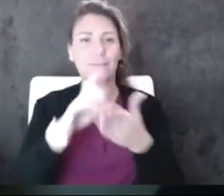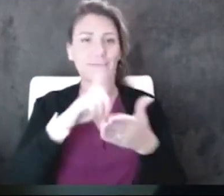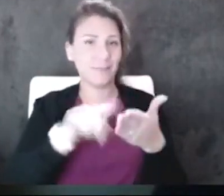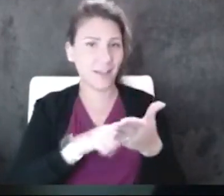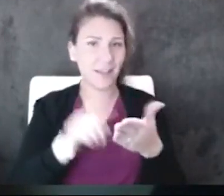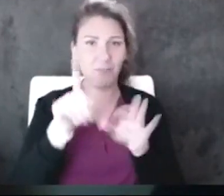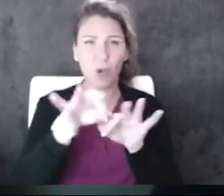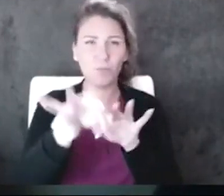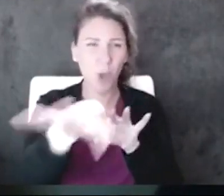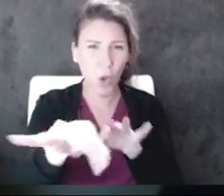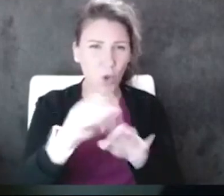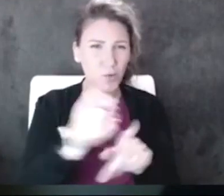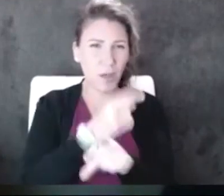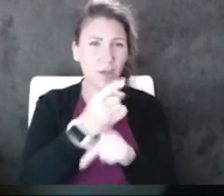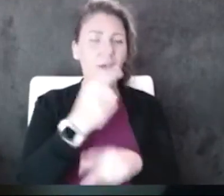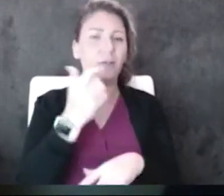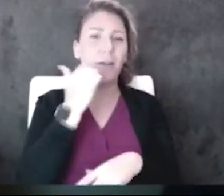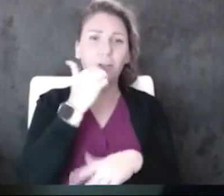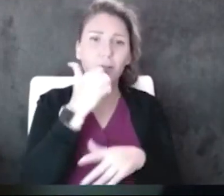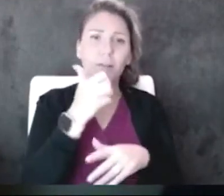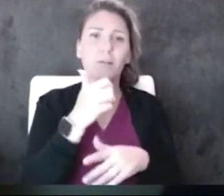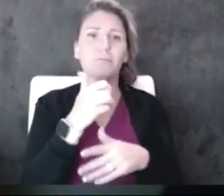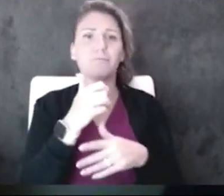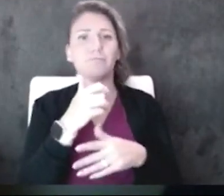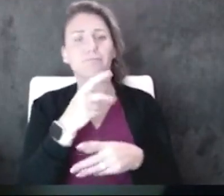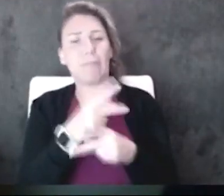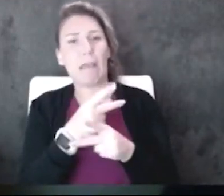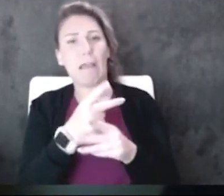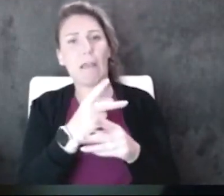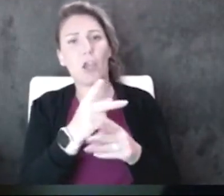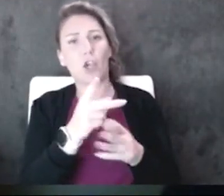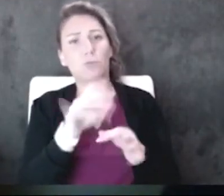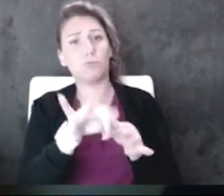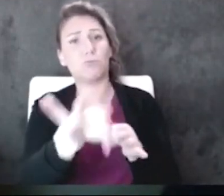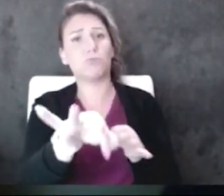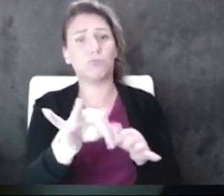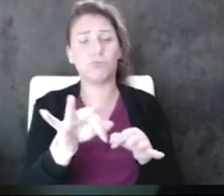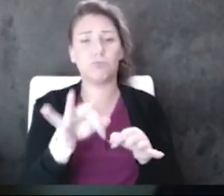care was postponed so that we could handle the COVID cases that were